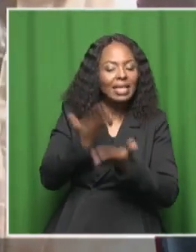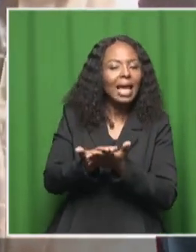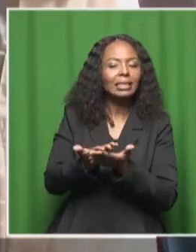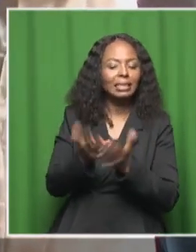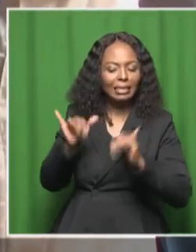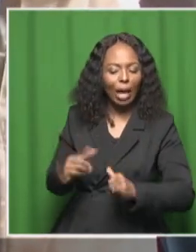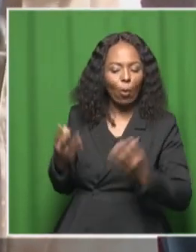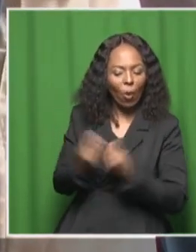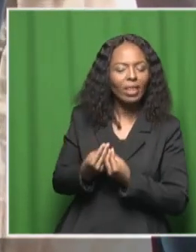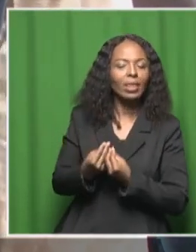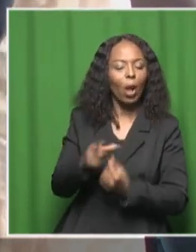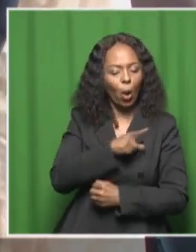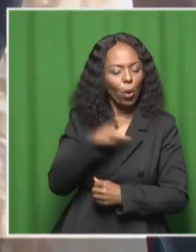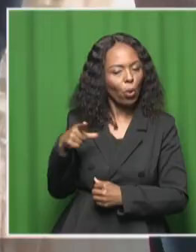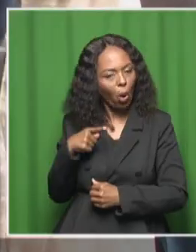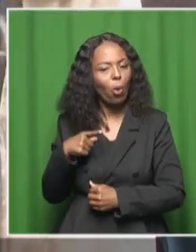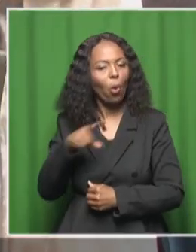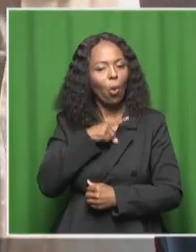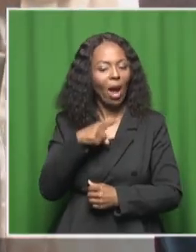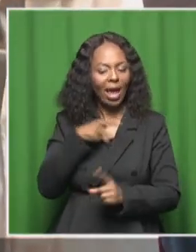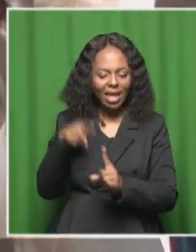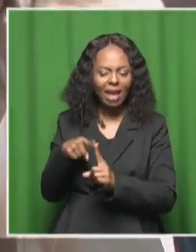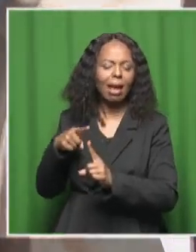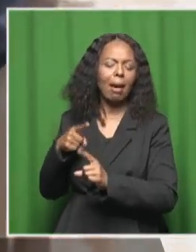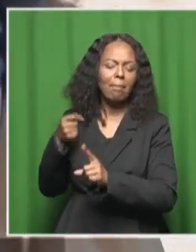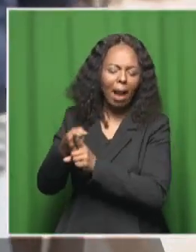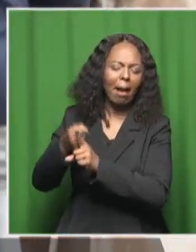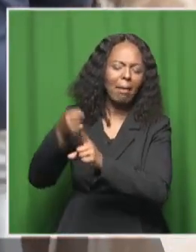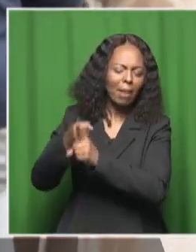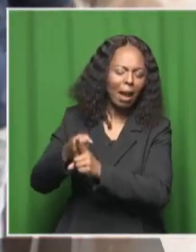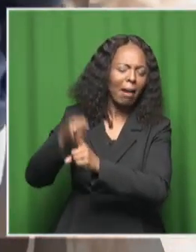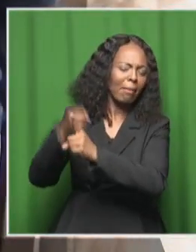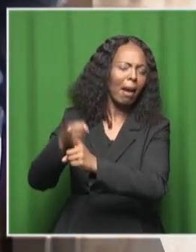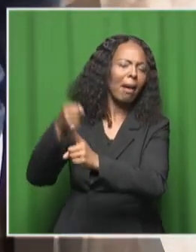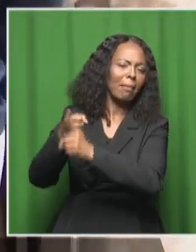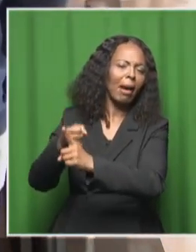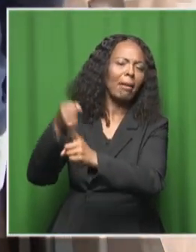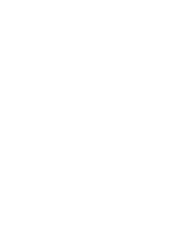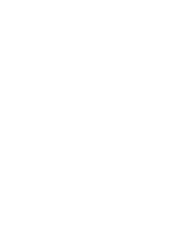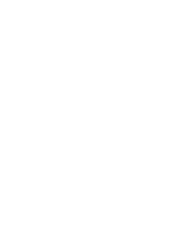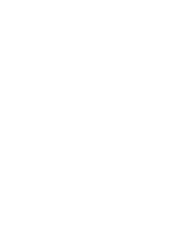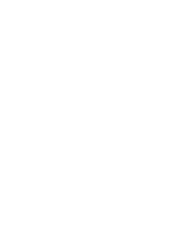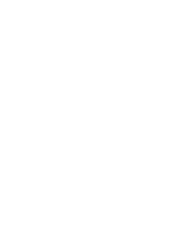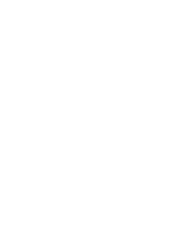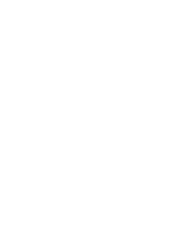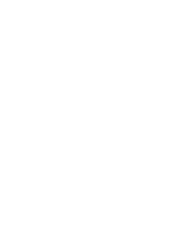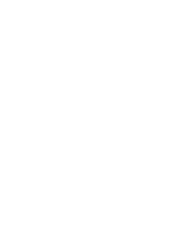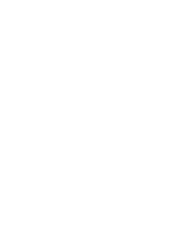borrowed him to South Africa to do as much as he needed to do for this nation.